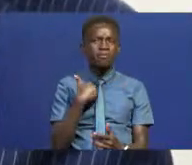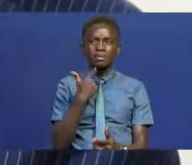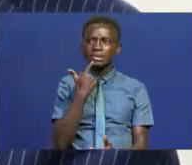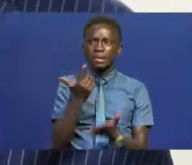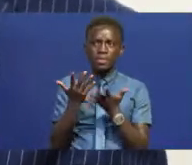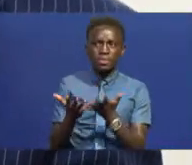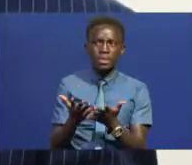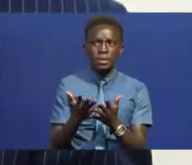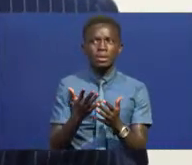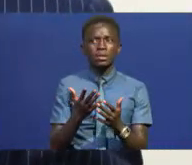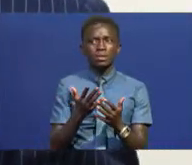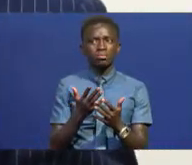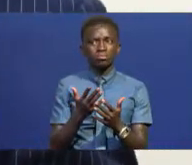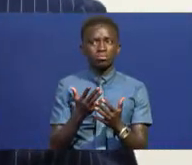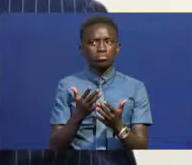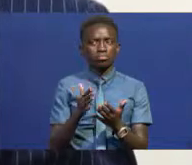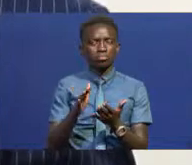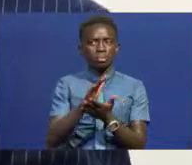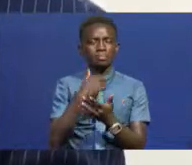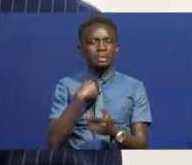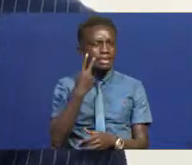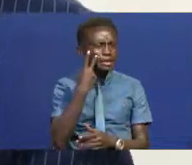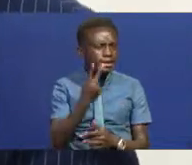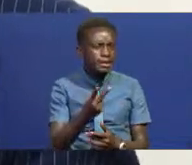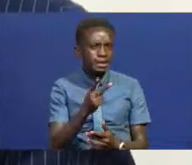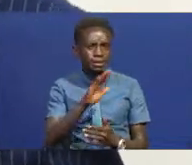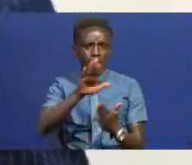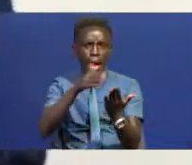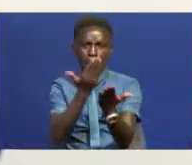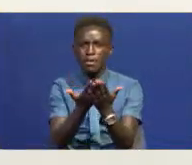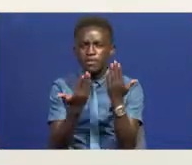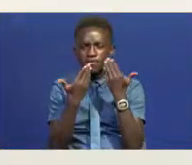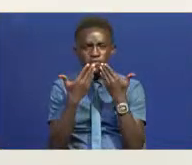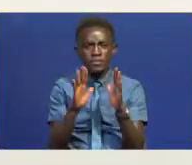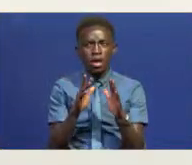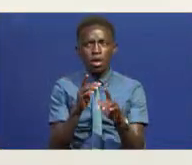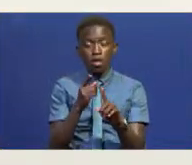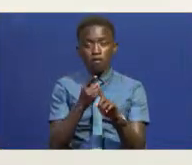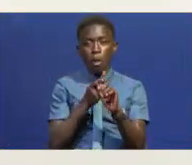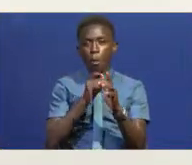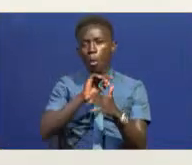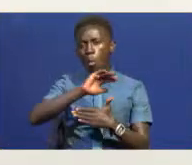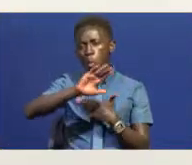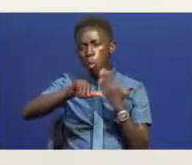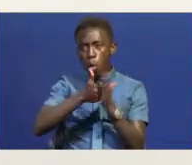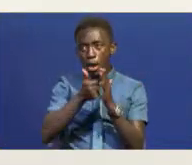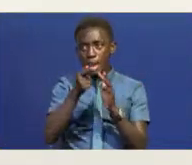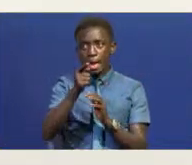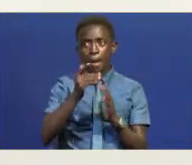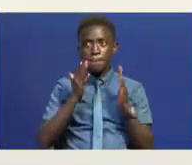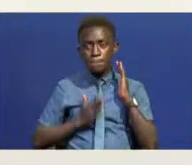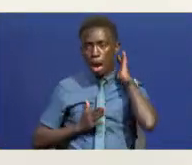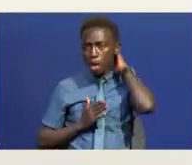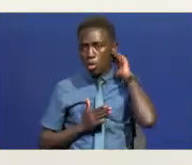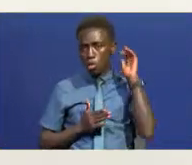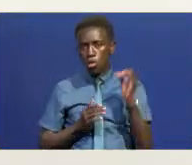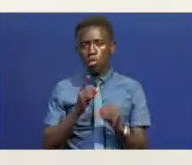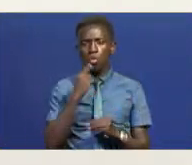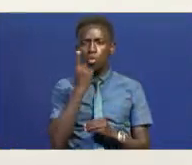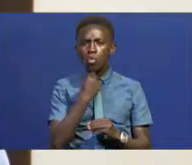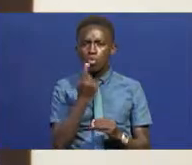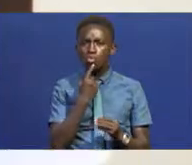the application. From all these accused persons, from being charged in